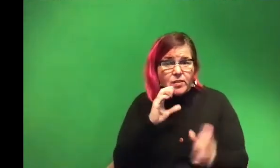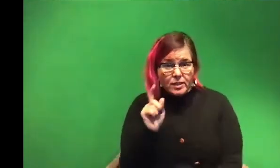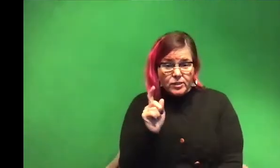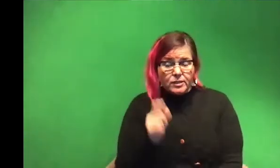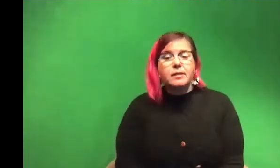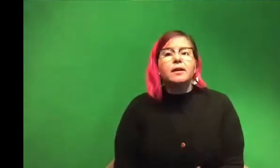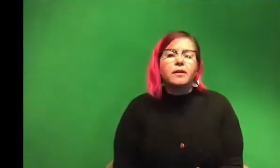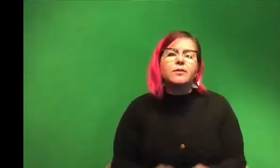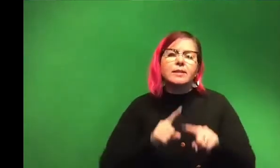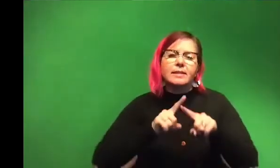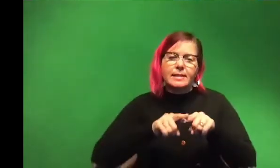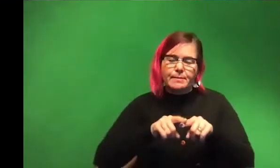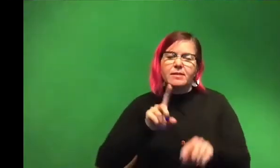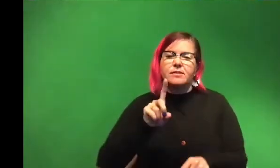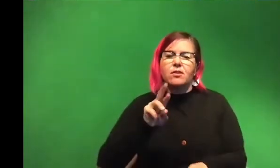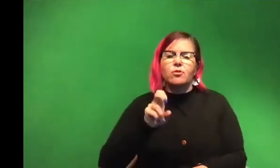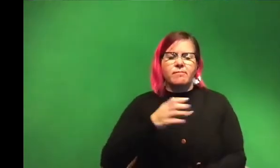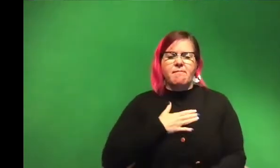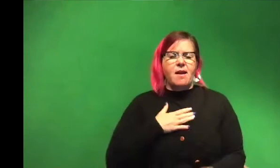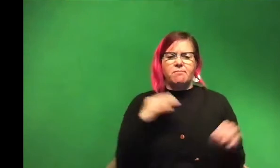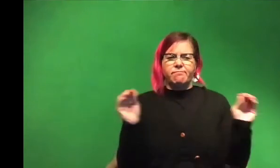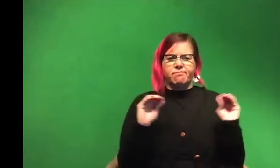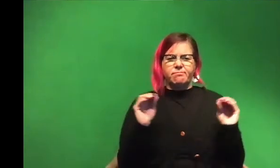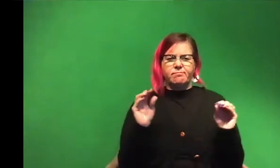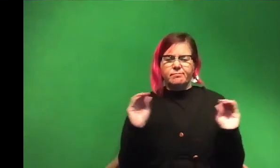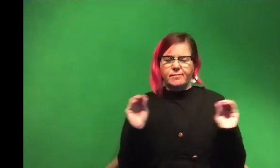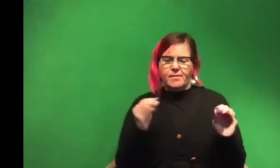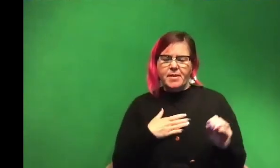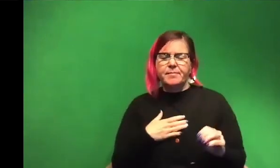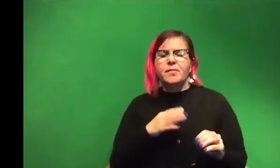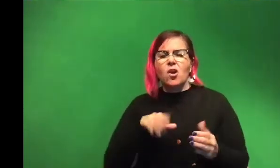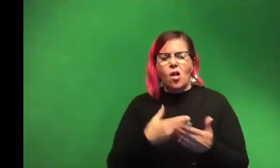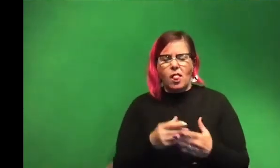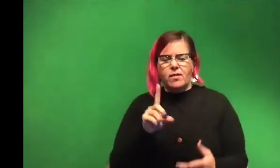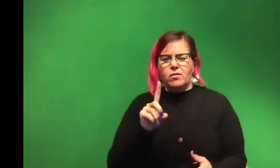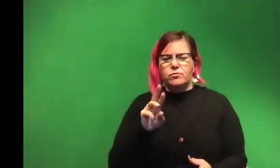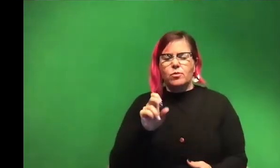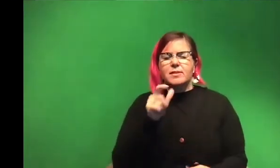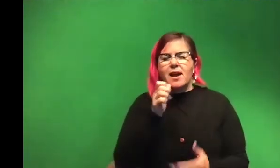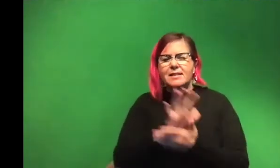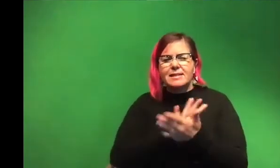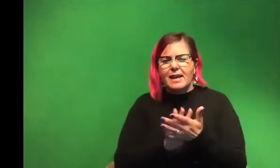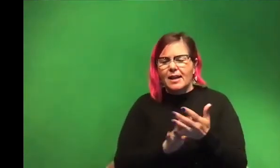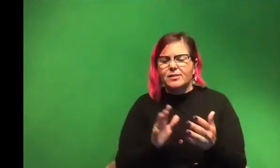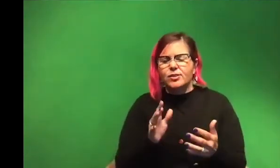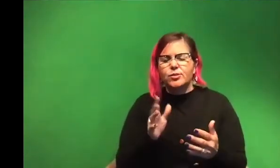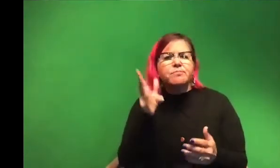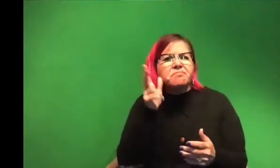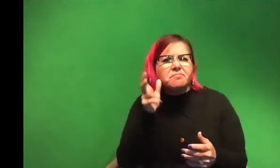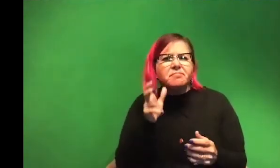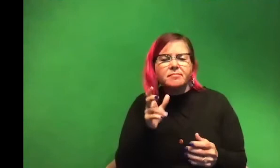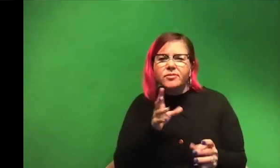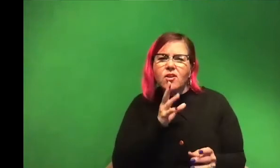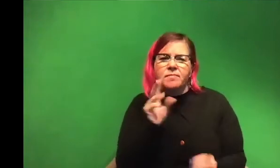depends on the drone. None of my drones can, right? So like all of our drones, like they aren't designed to do that kind of thing.